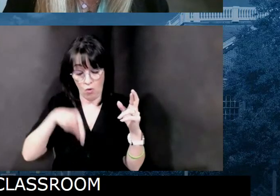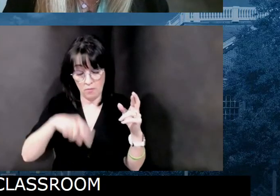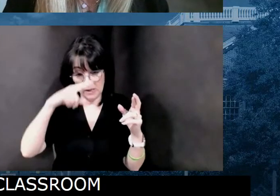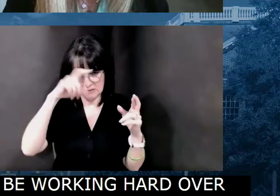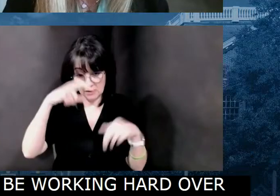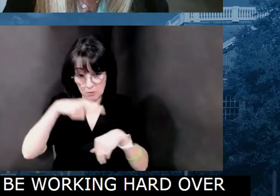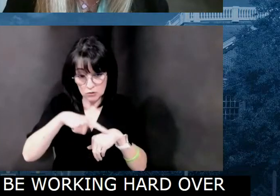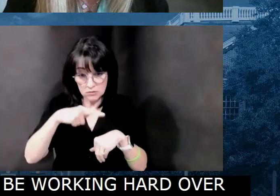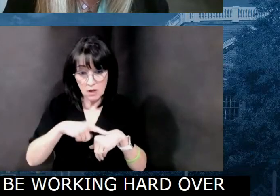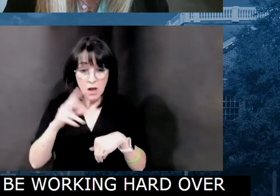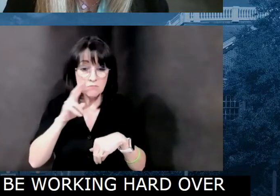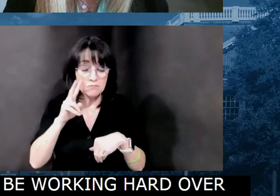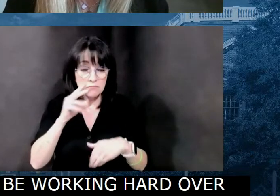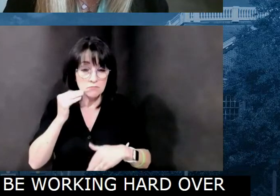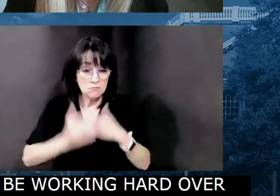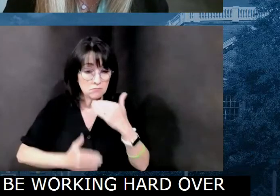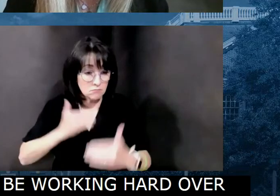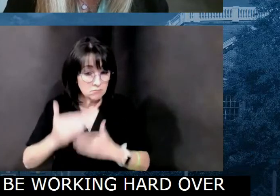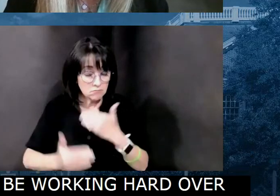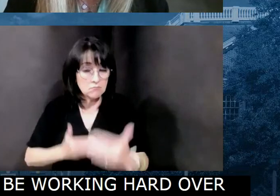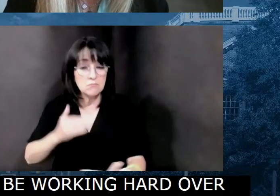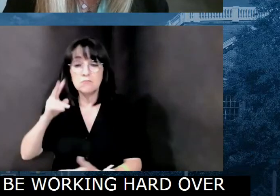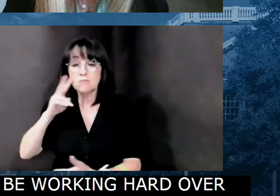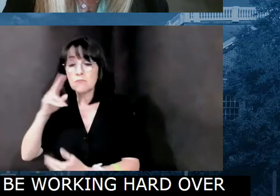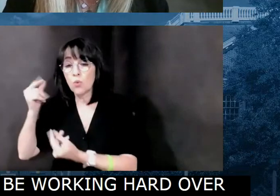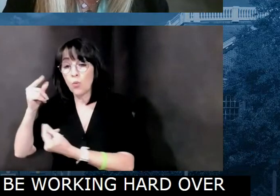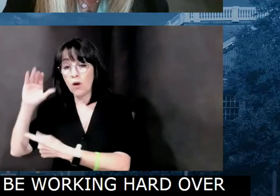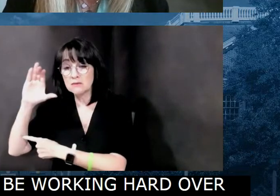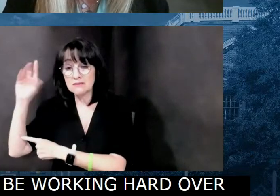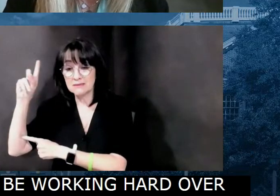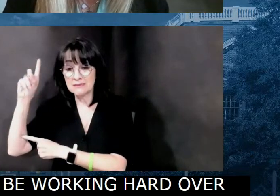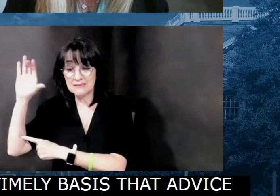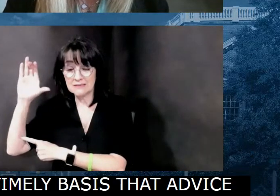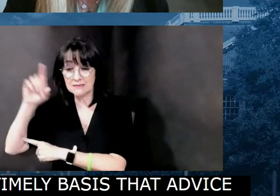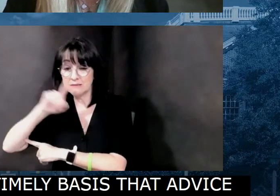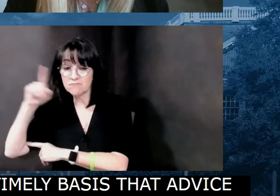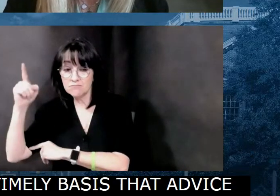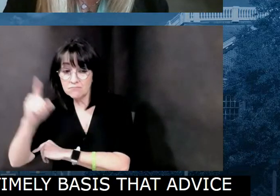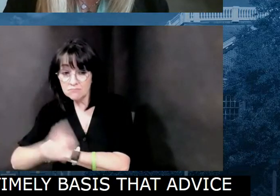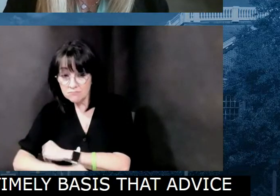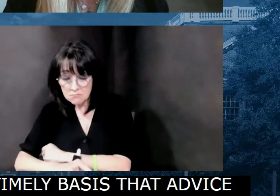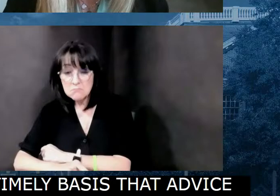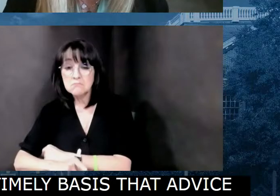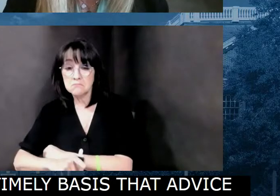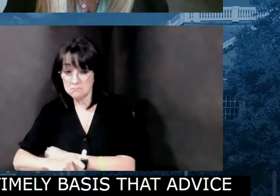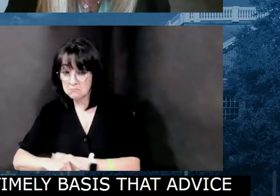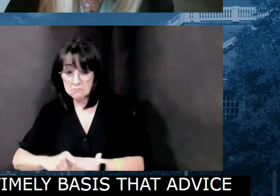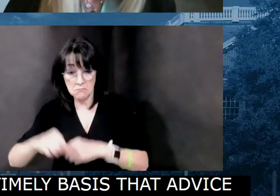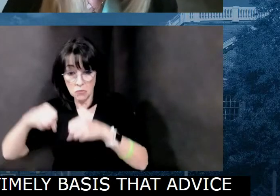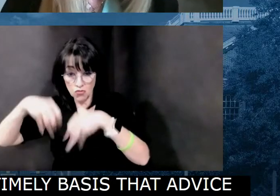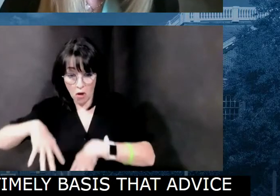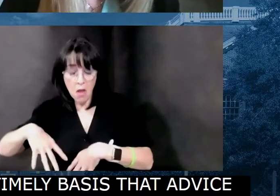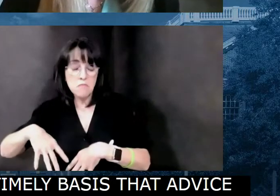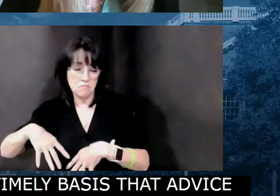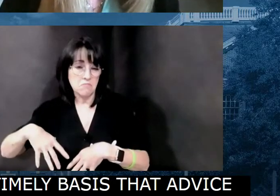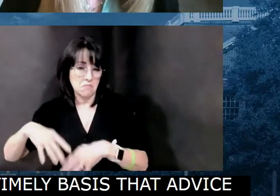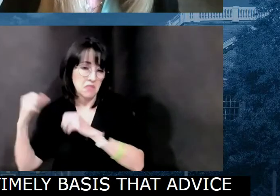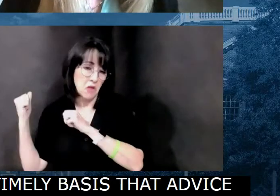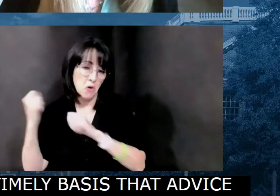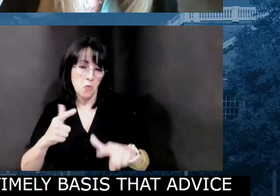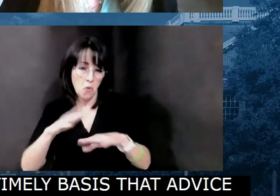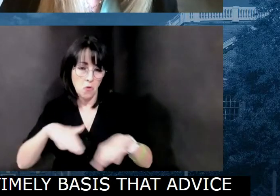from the CDC about that so that we can have all children back for in-person instruction. Dr. Rattay, anything you'd like to add to